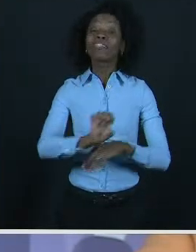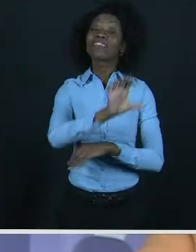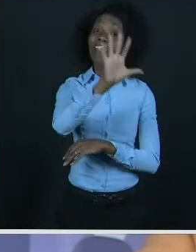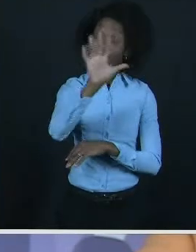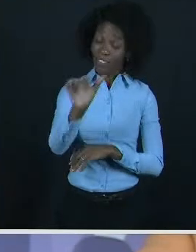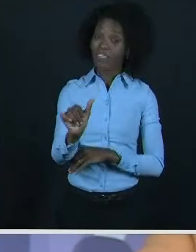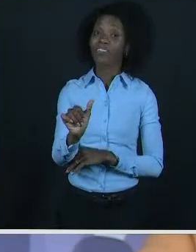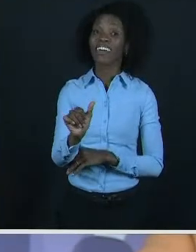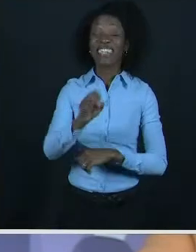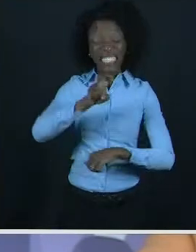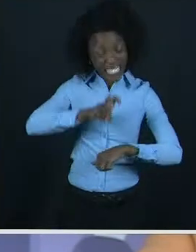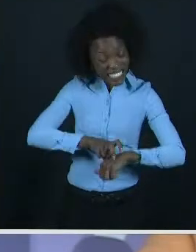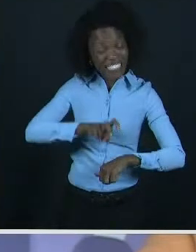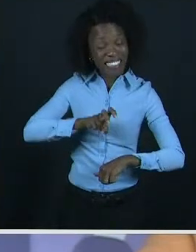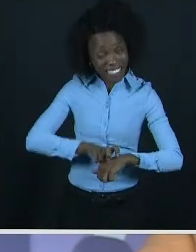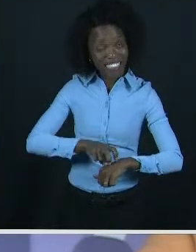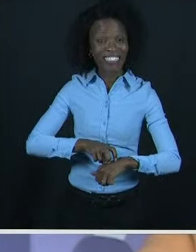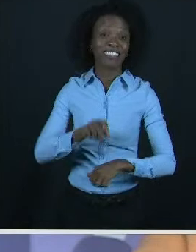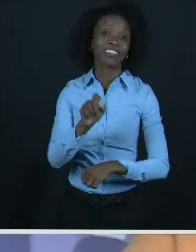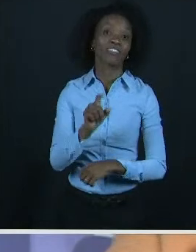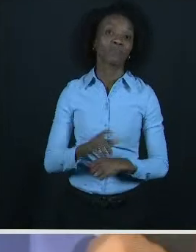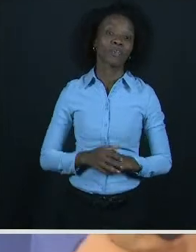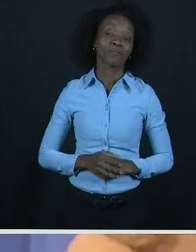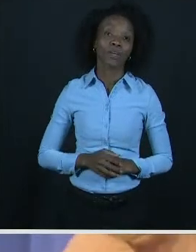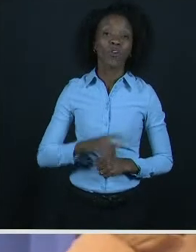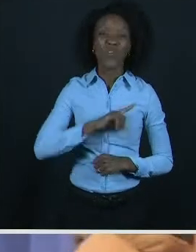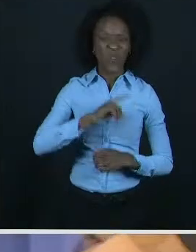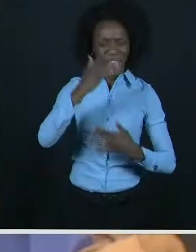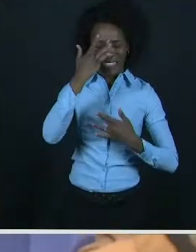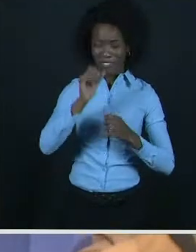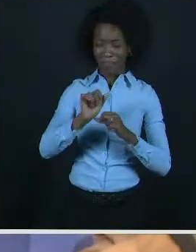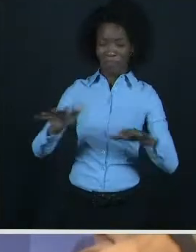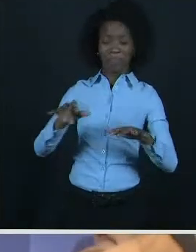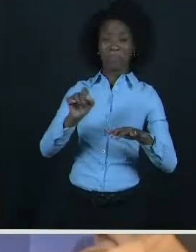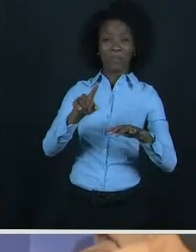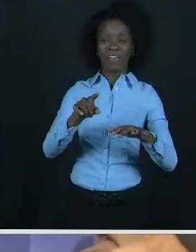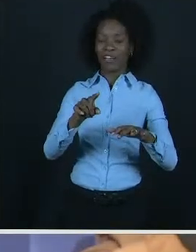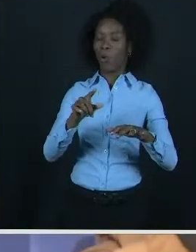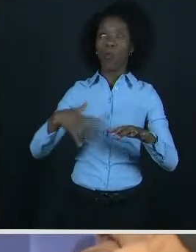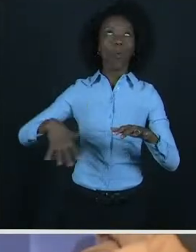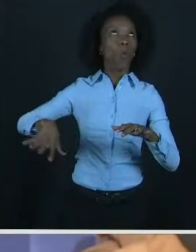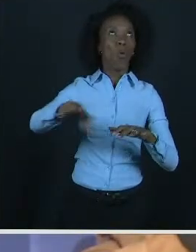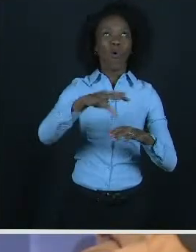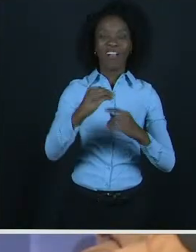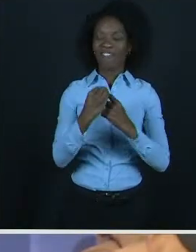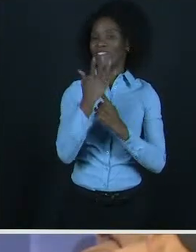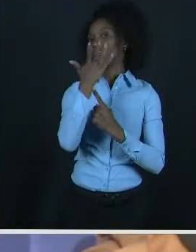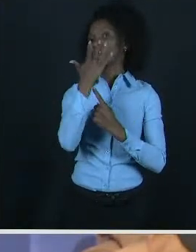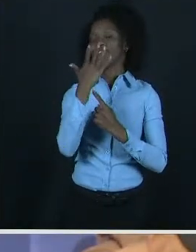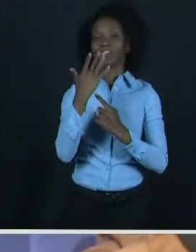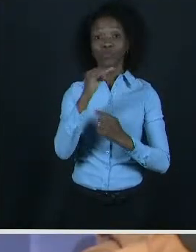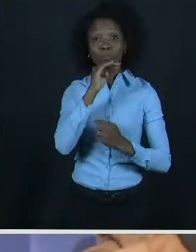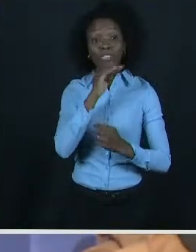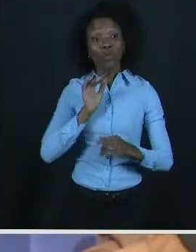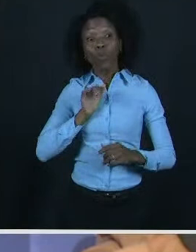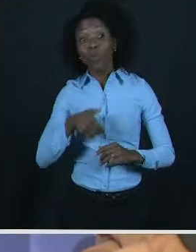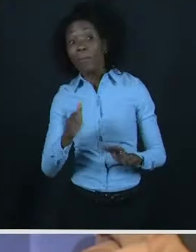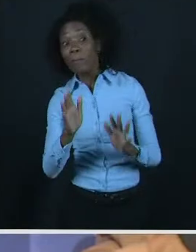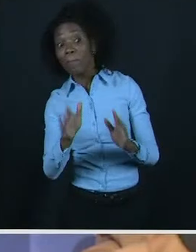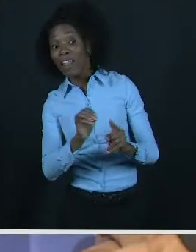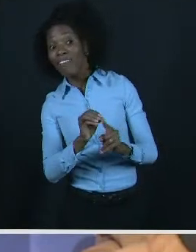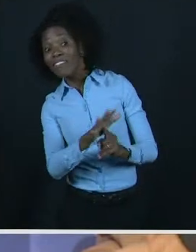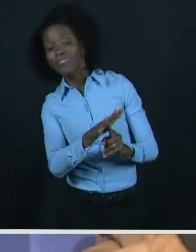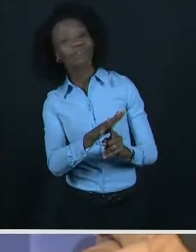Africa, because this scourge affects all of us. It affects not only women,